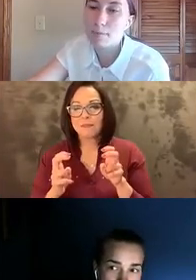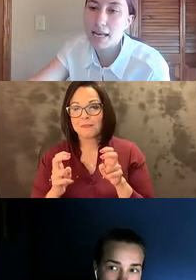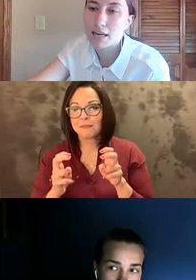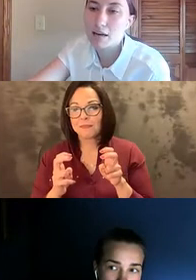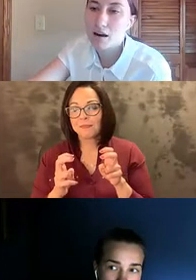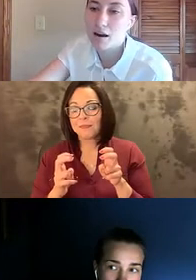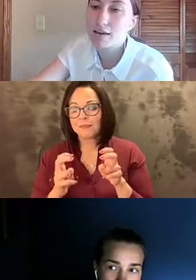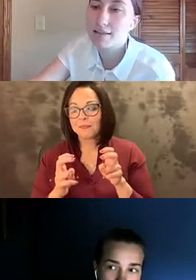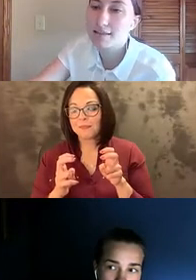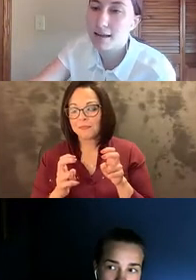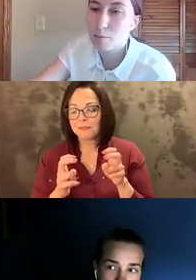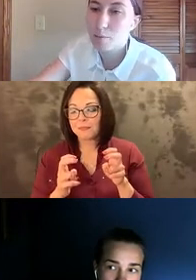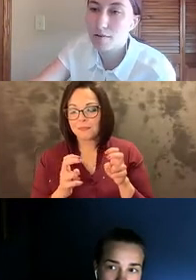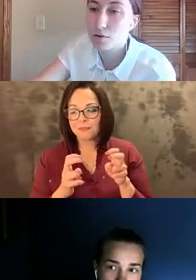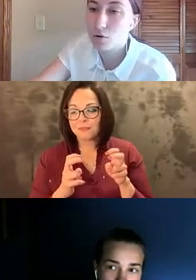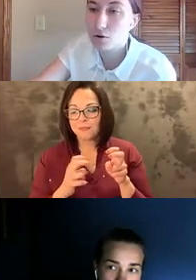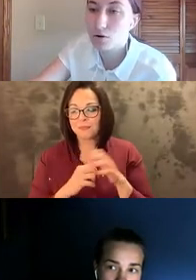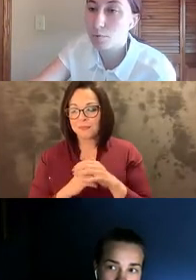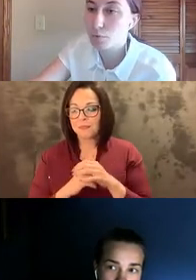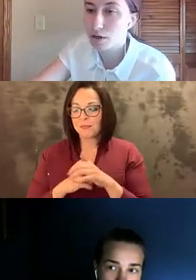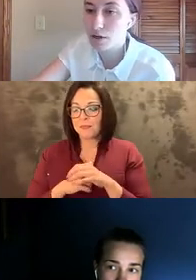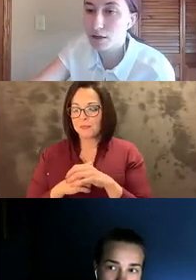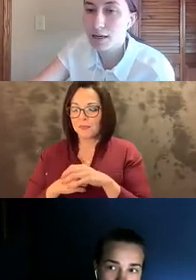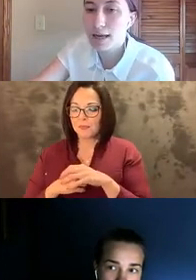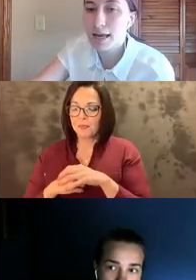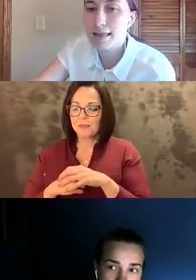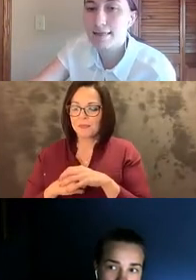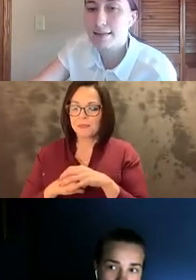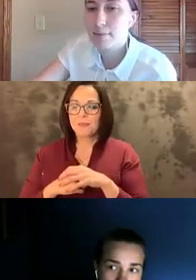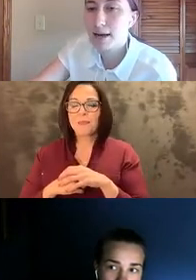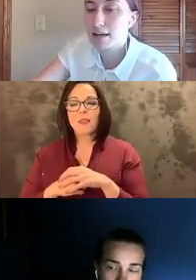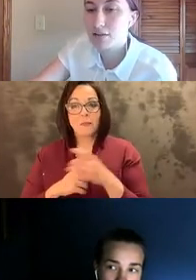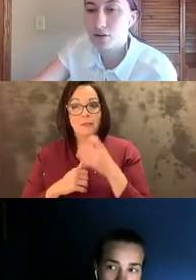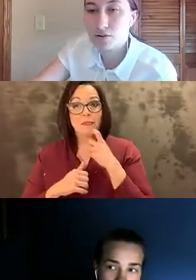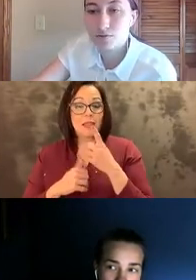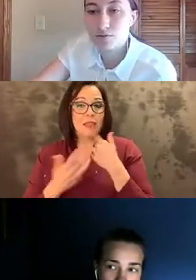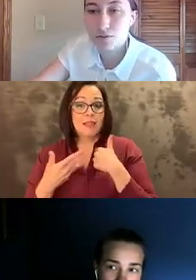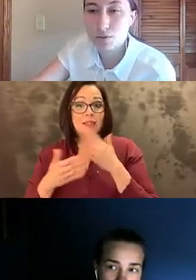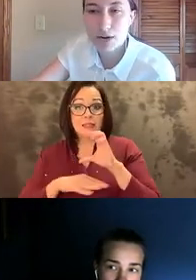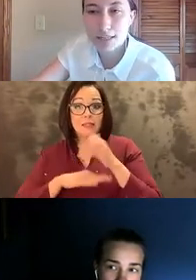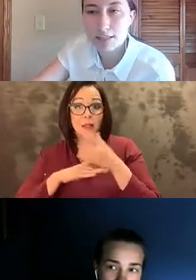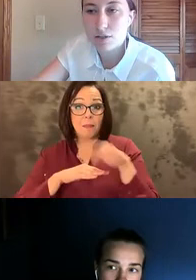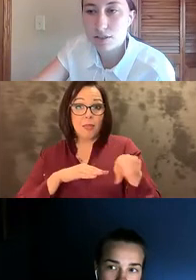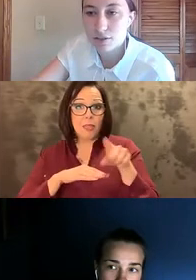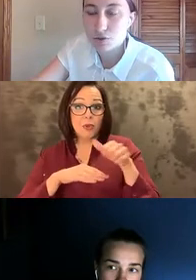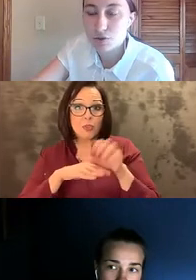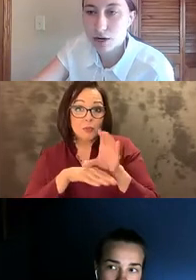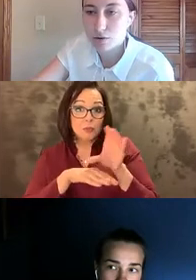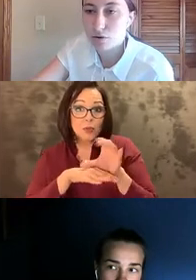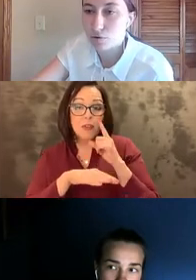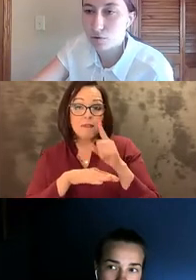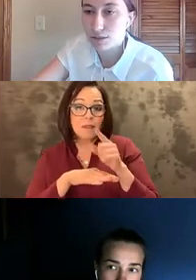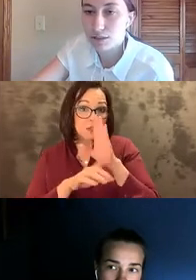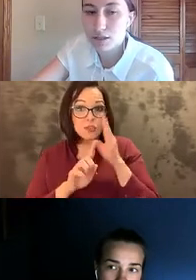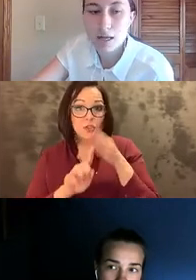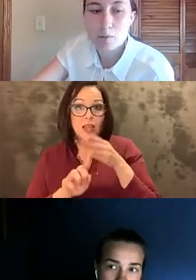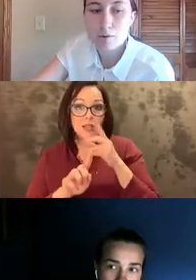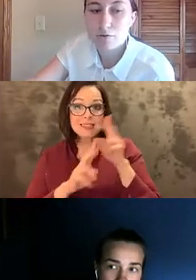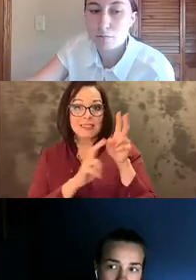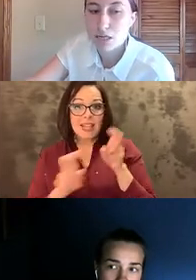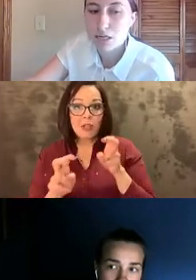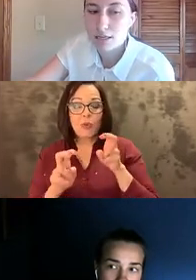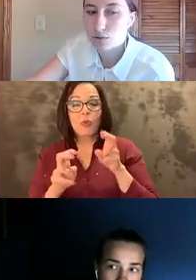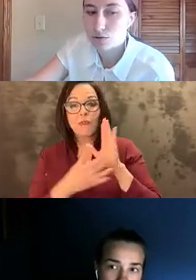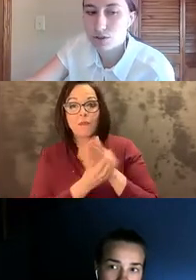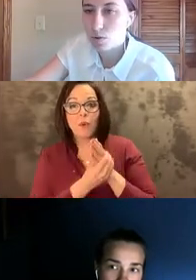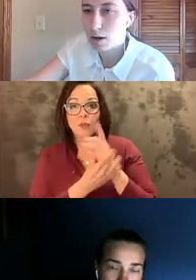So depending on the setup of your computer, this might either just go directly to your download folder, but